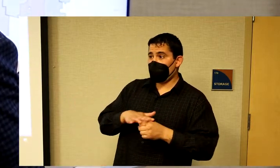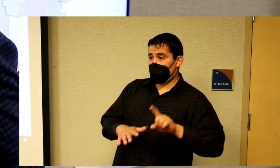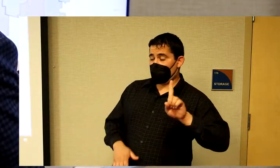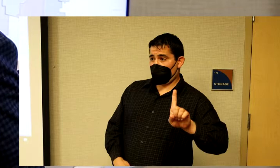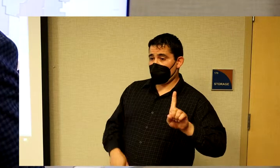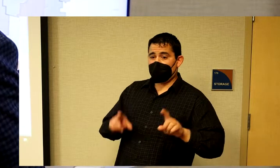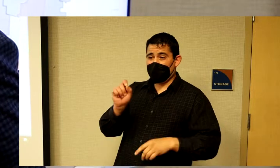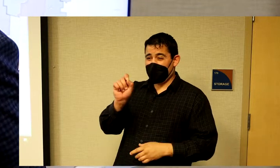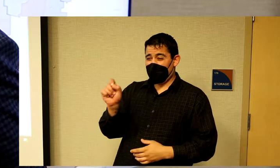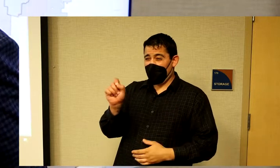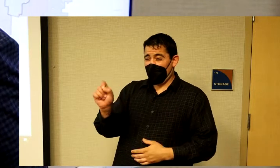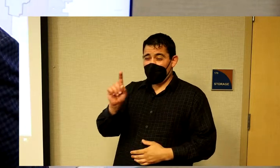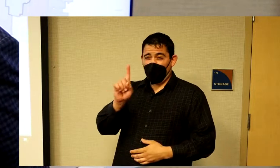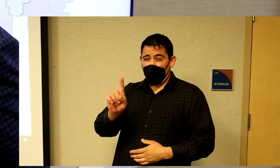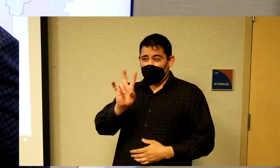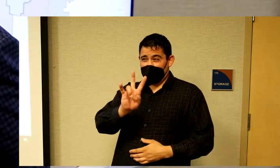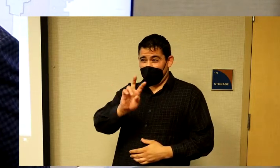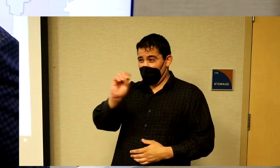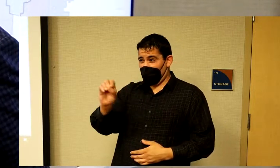0.17% under.